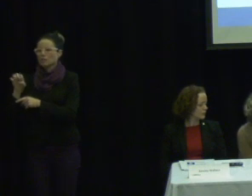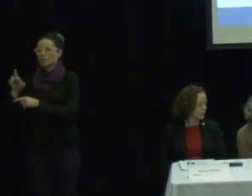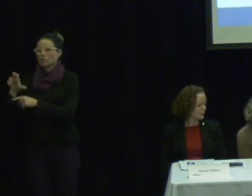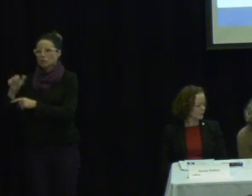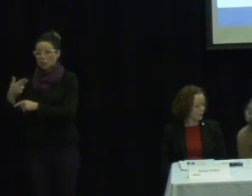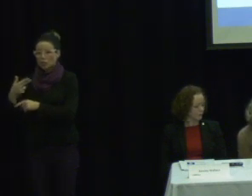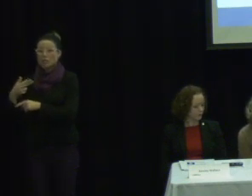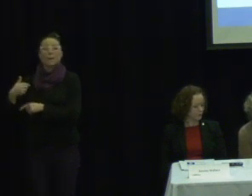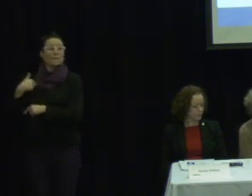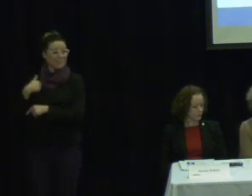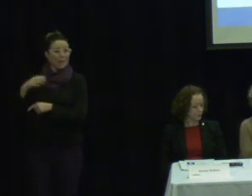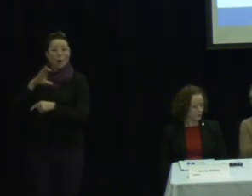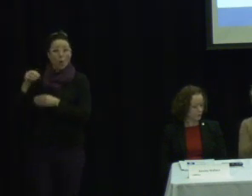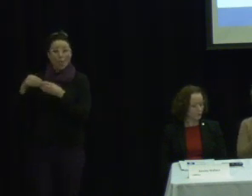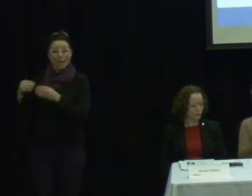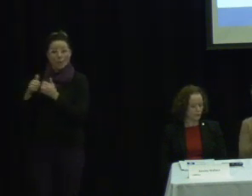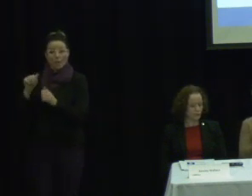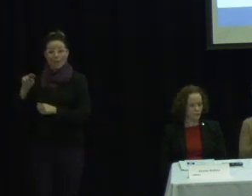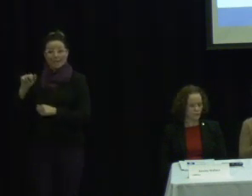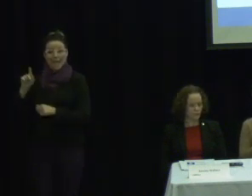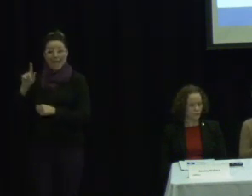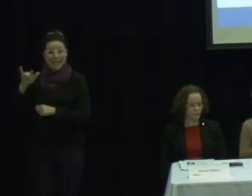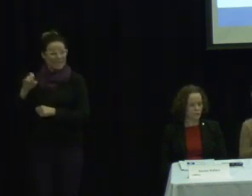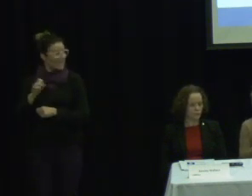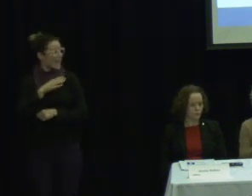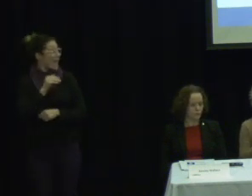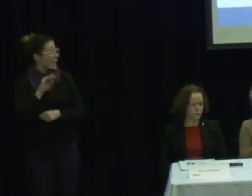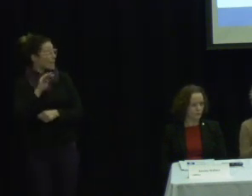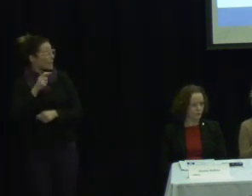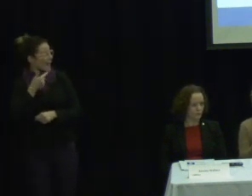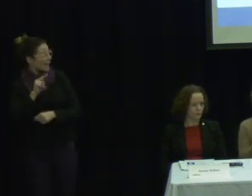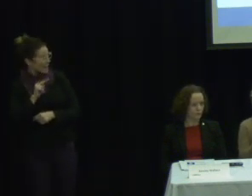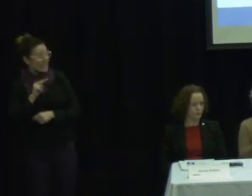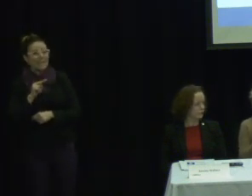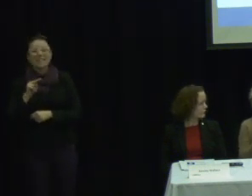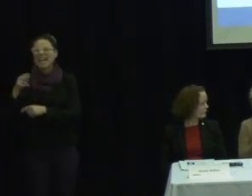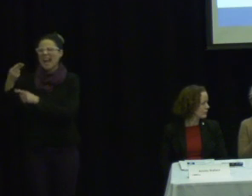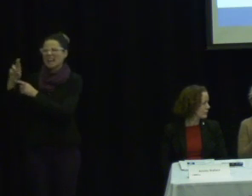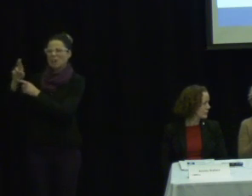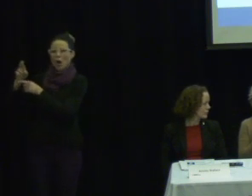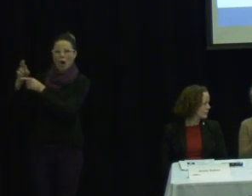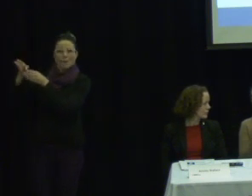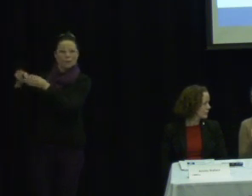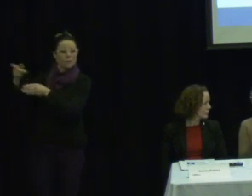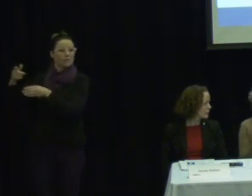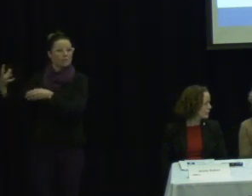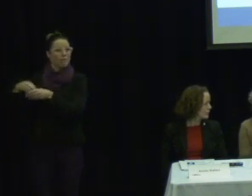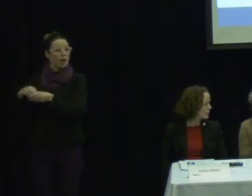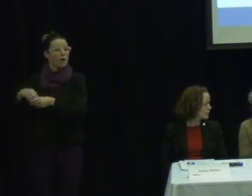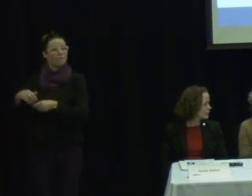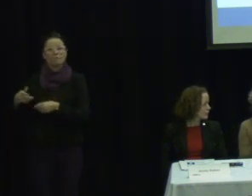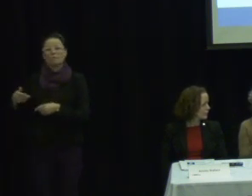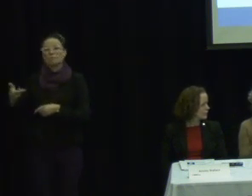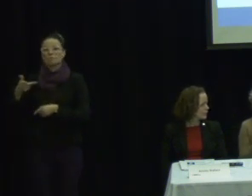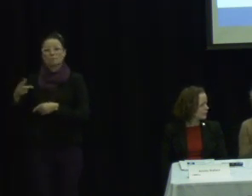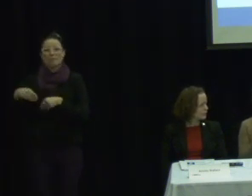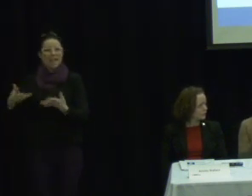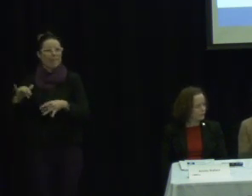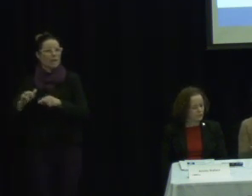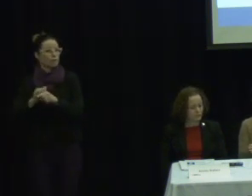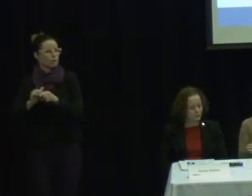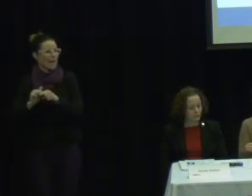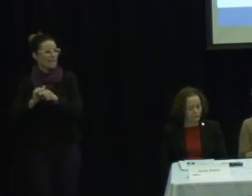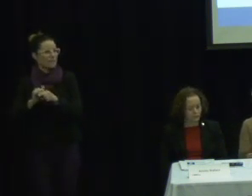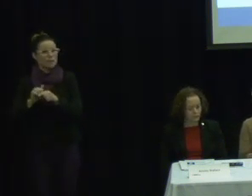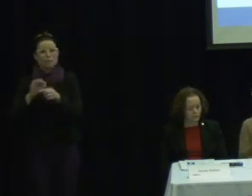And Megan Schratz, also our HR partner, did some of those trainings. And these were not biased trainings, per se, but